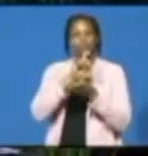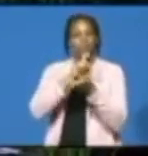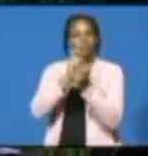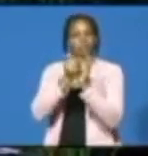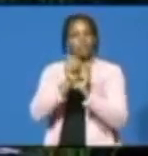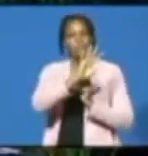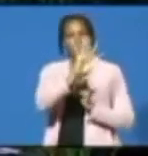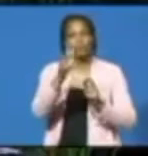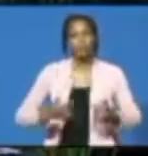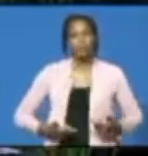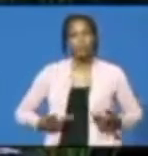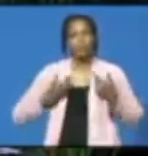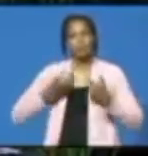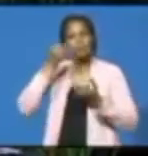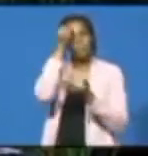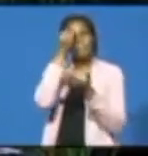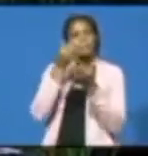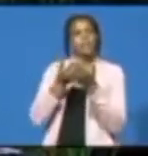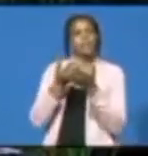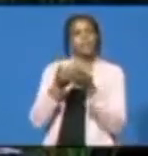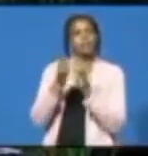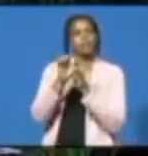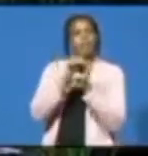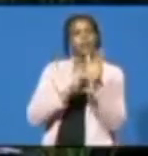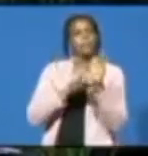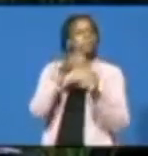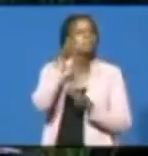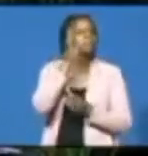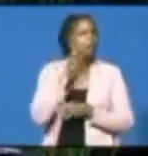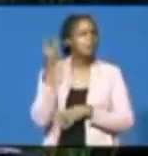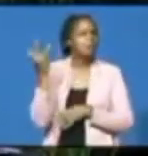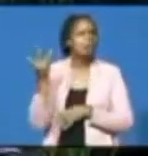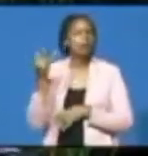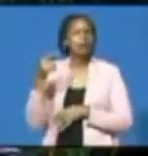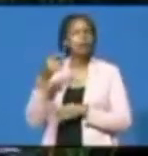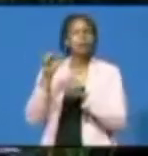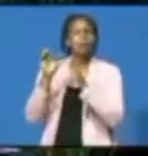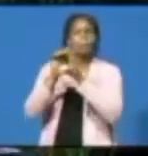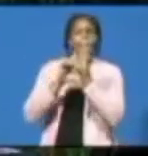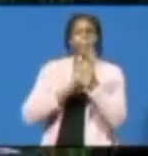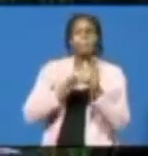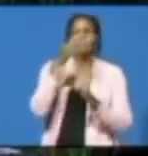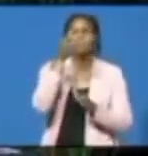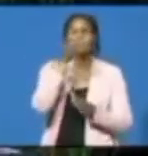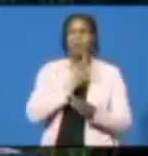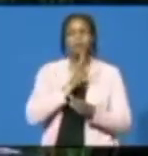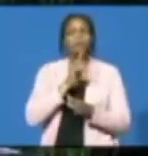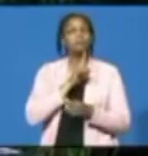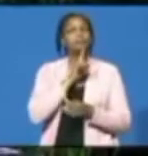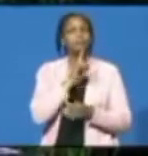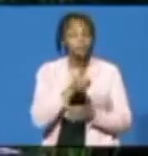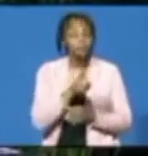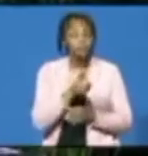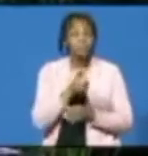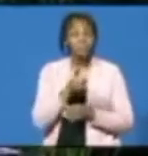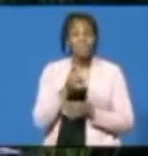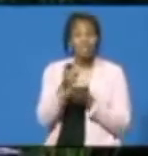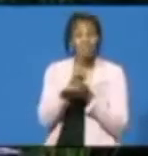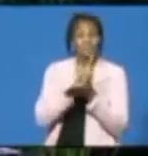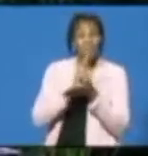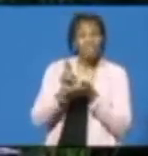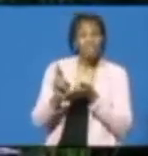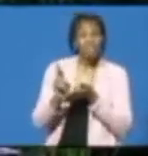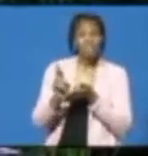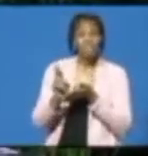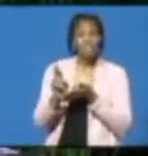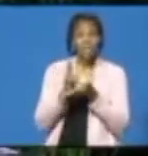Obey the commandments of God, because the commandments of God are true. They are righteous.